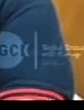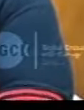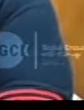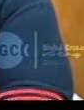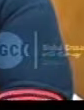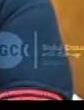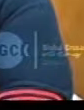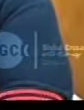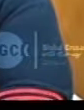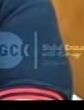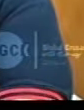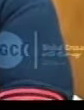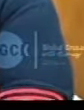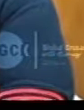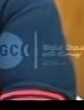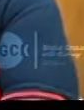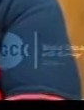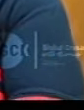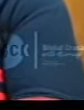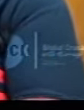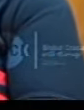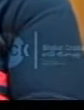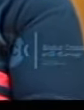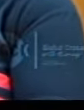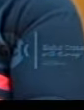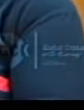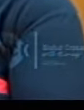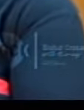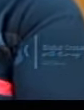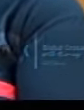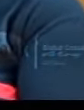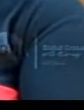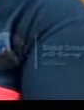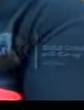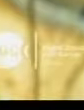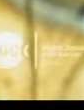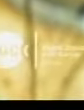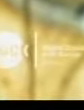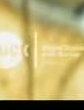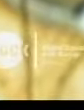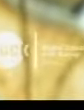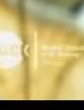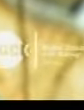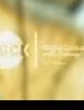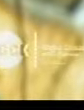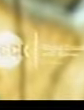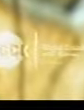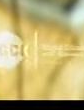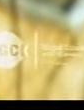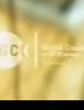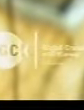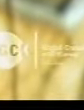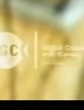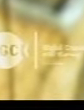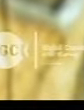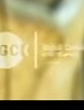in my body? I was asking God so many questions. Why did he even create me? After our daddy